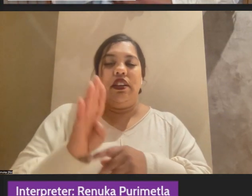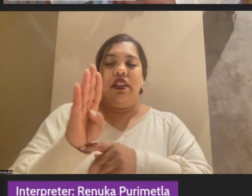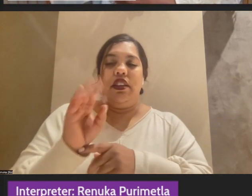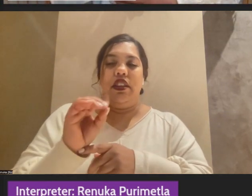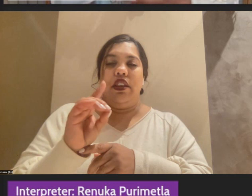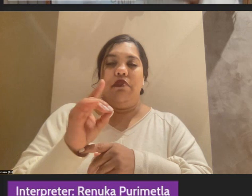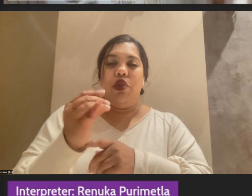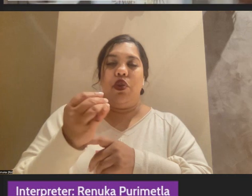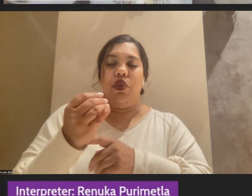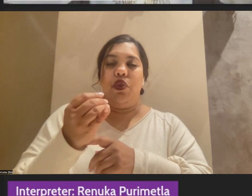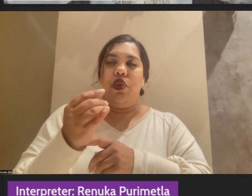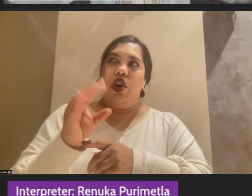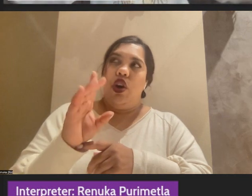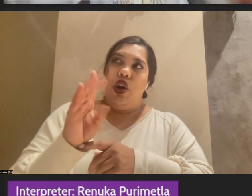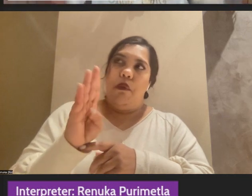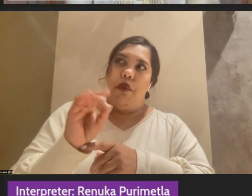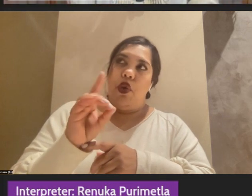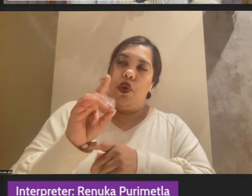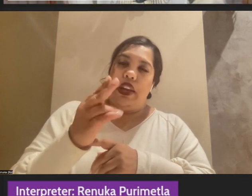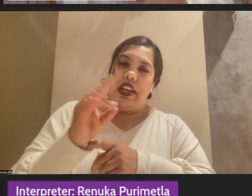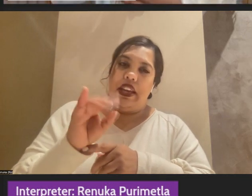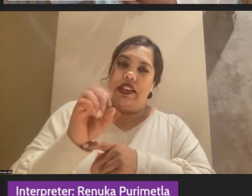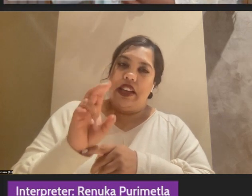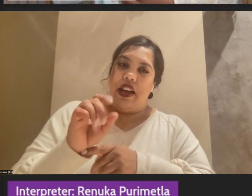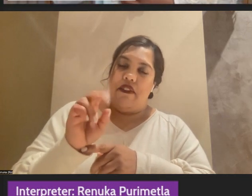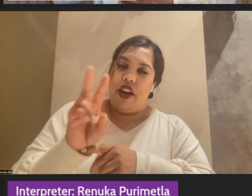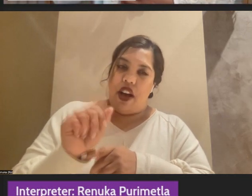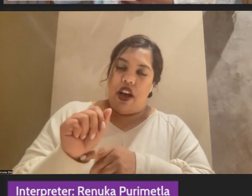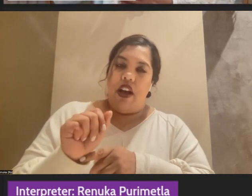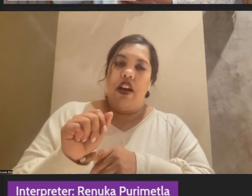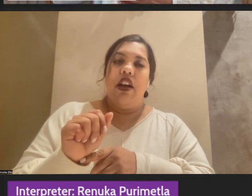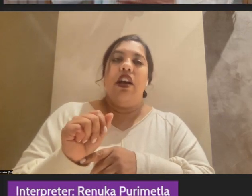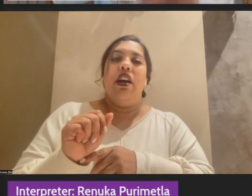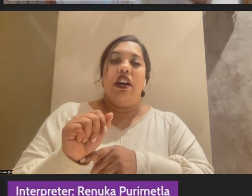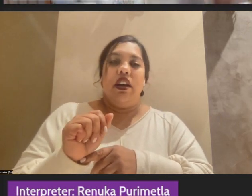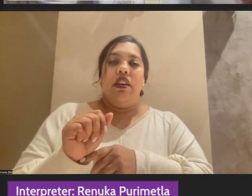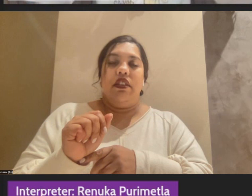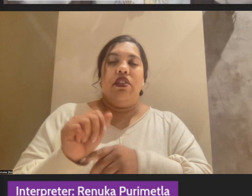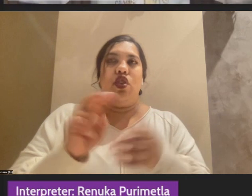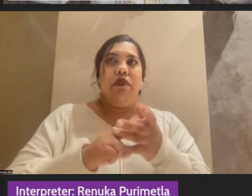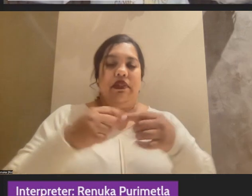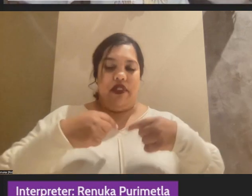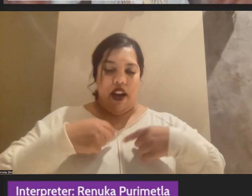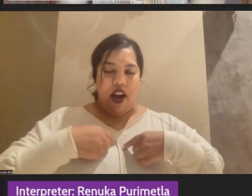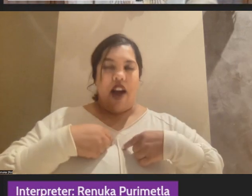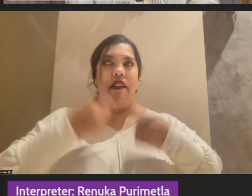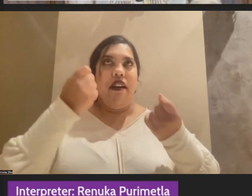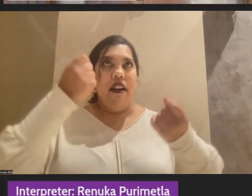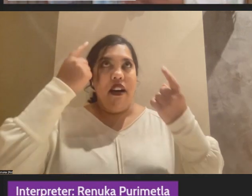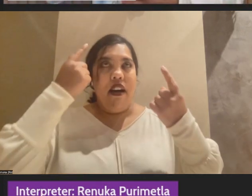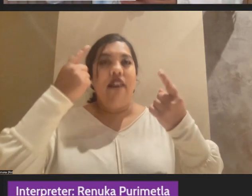Enlightenment so that all may be enlightened. Health and well-being so that all may experience health